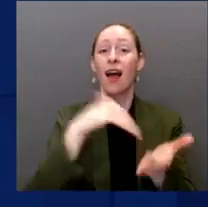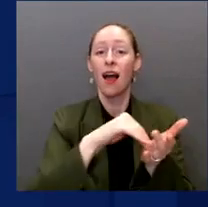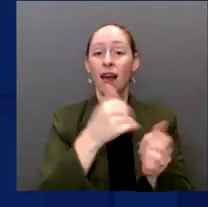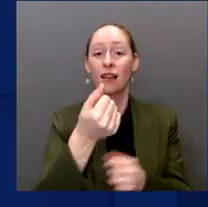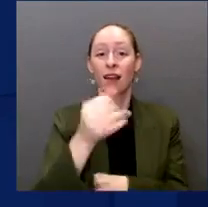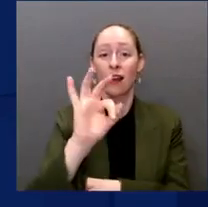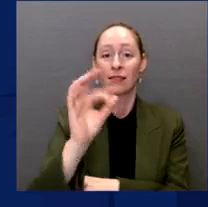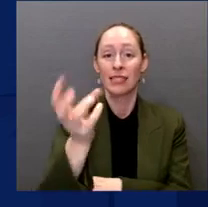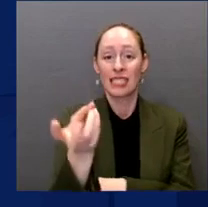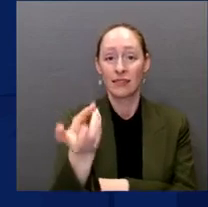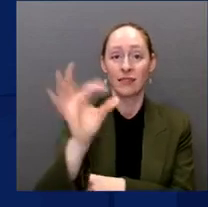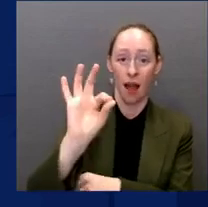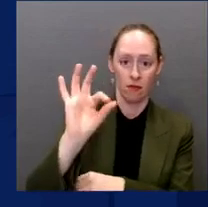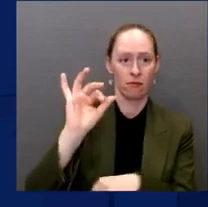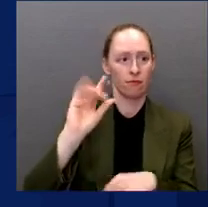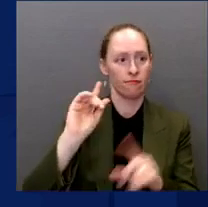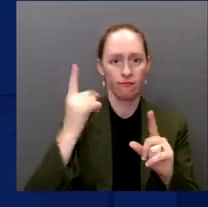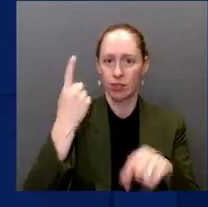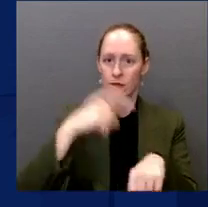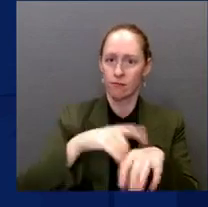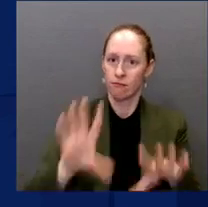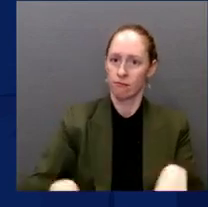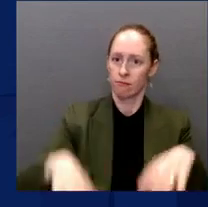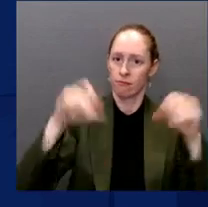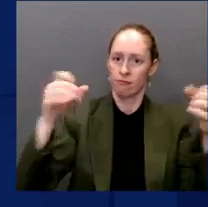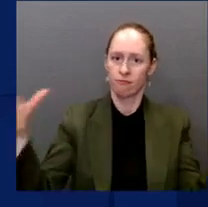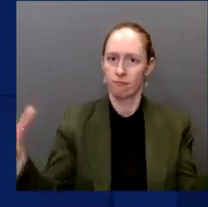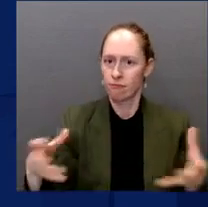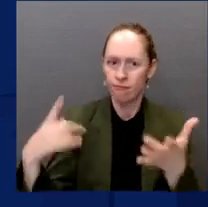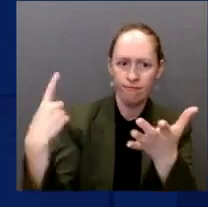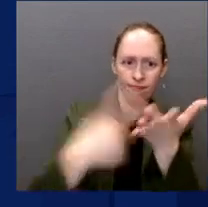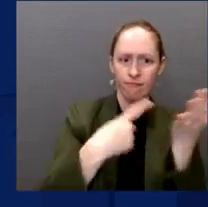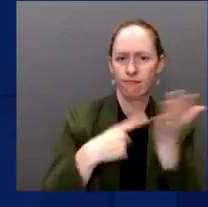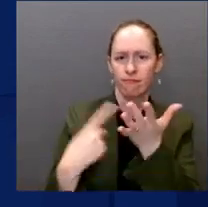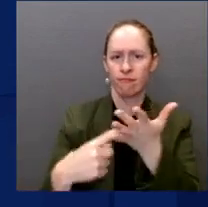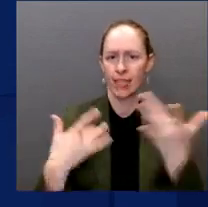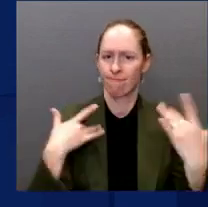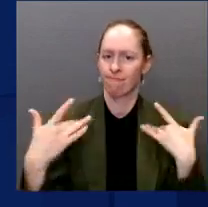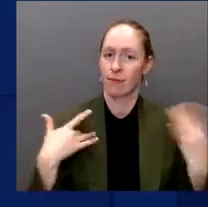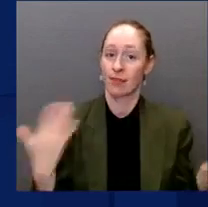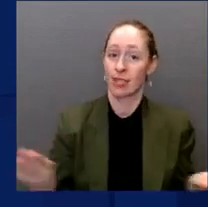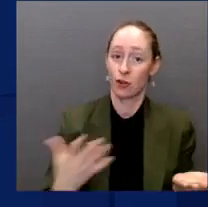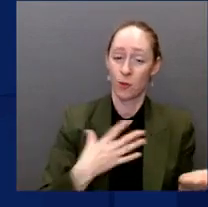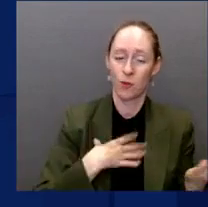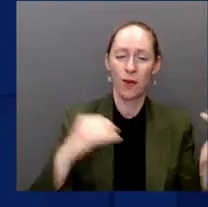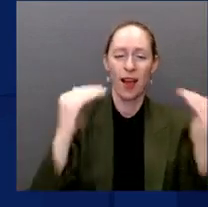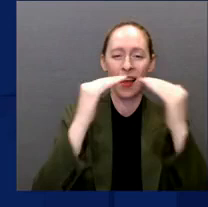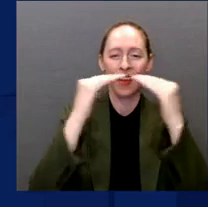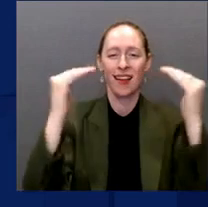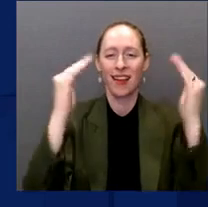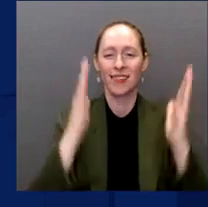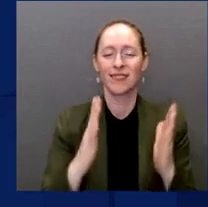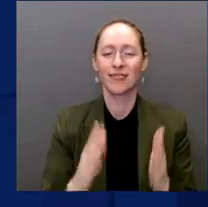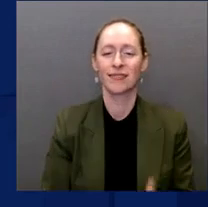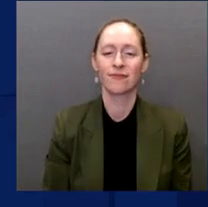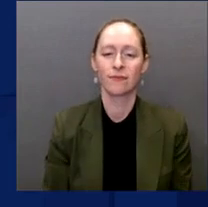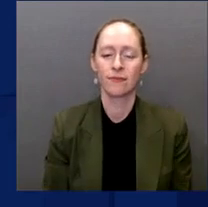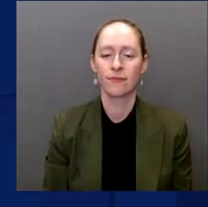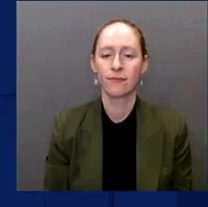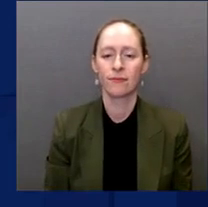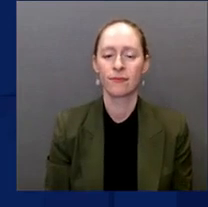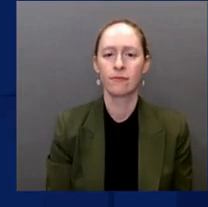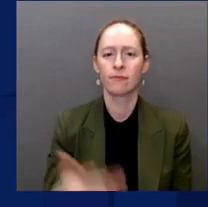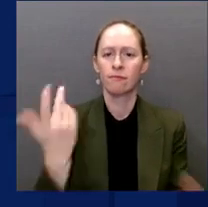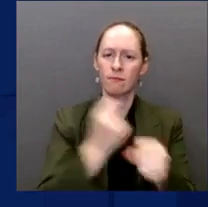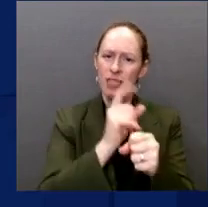today. Food and nutrition security are central to our national security and to our economic future. The